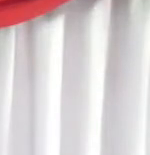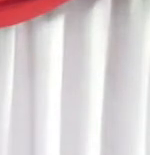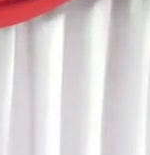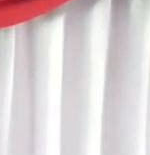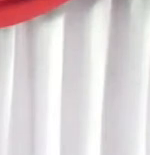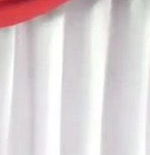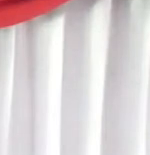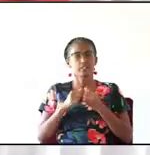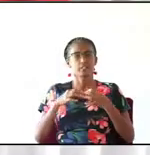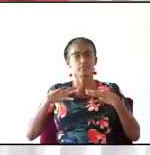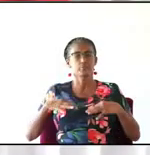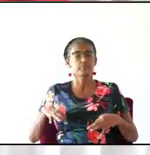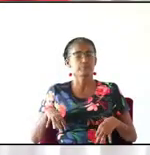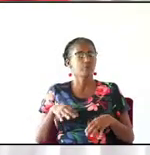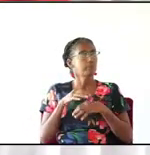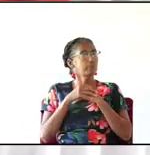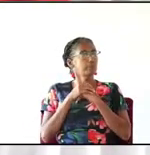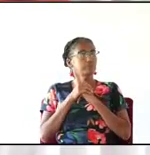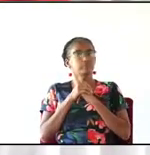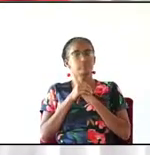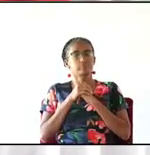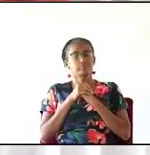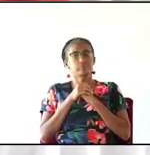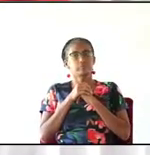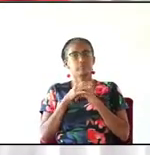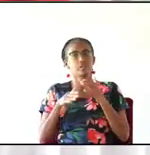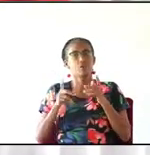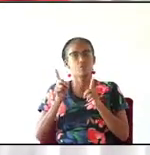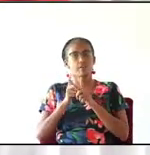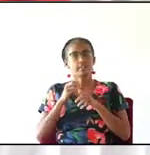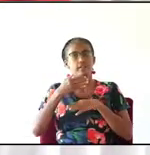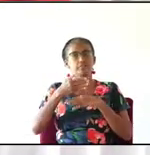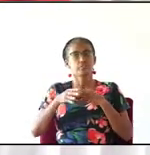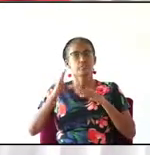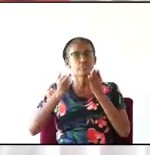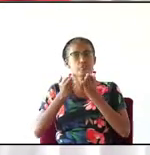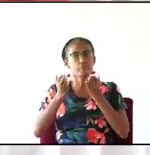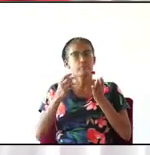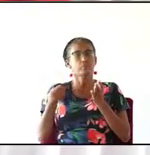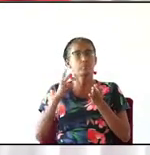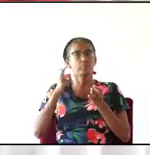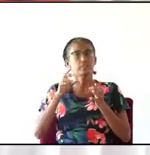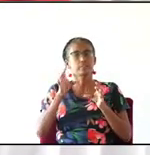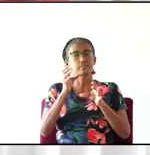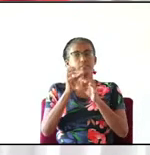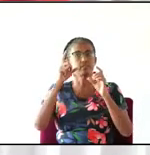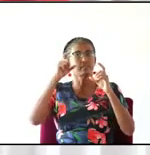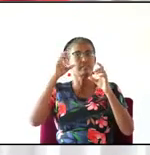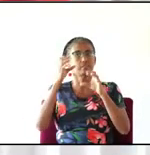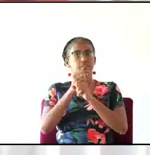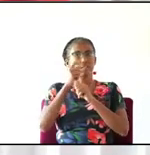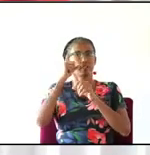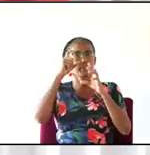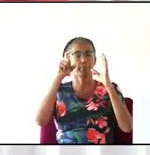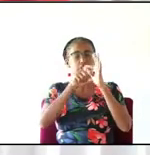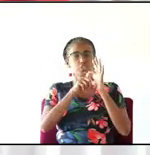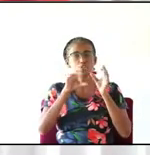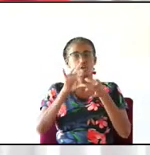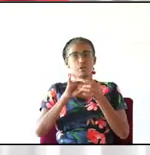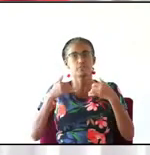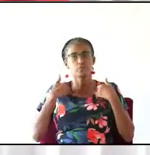to my right on the lawn, right after the service. So please be reminded of that.